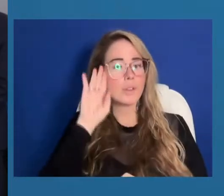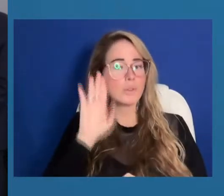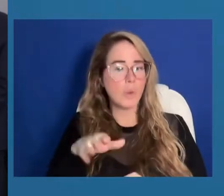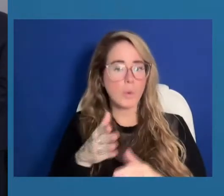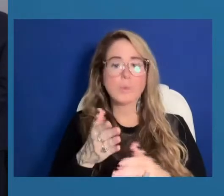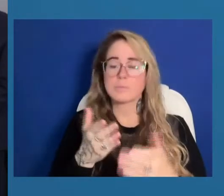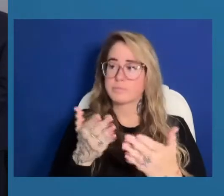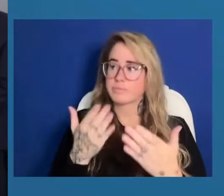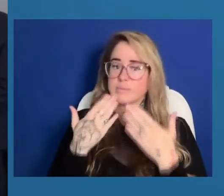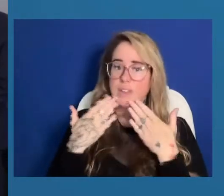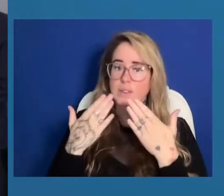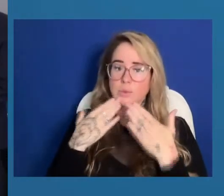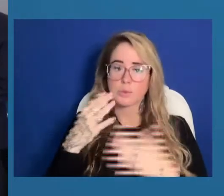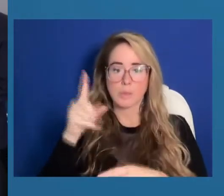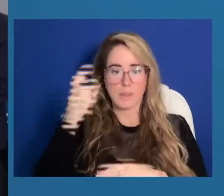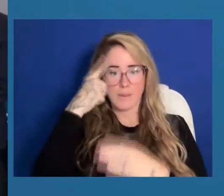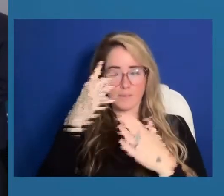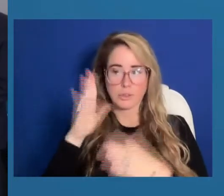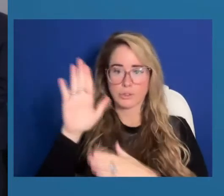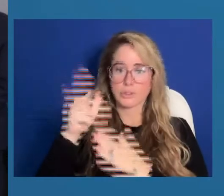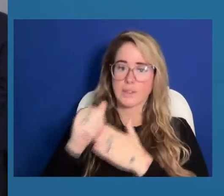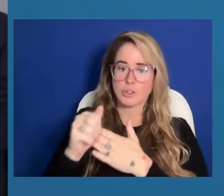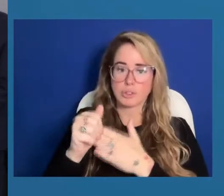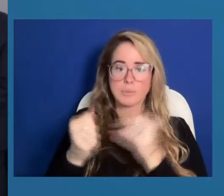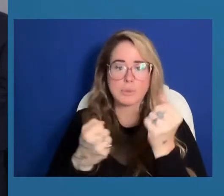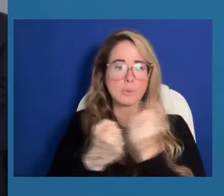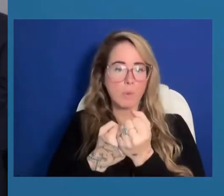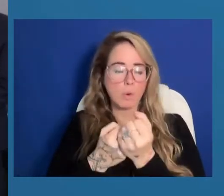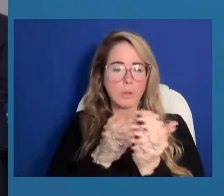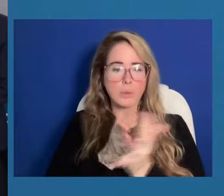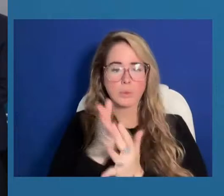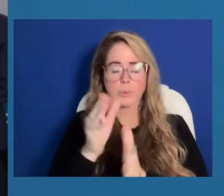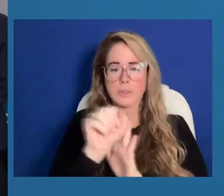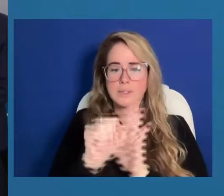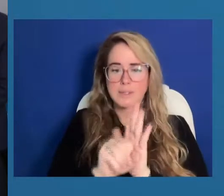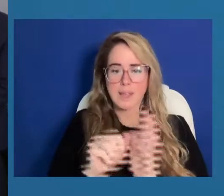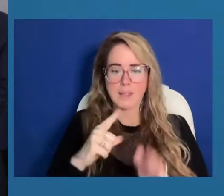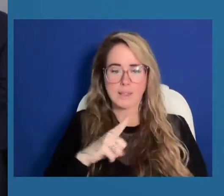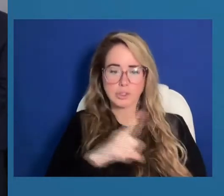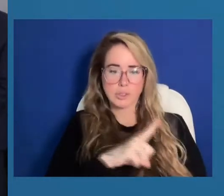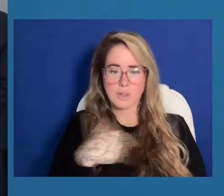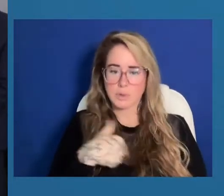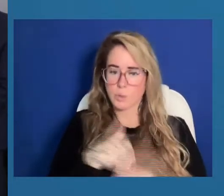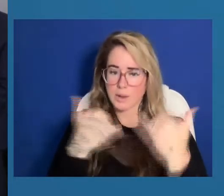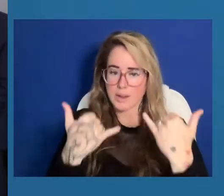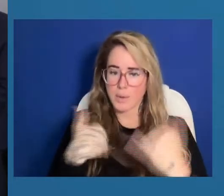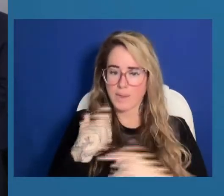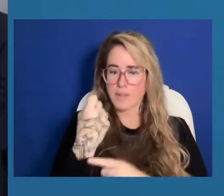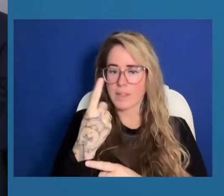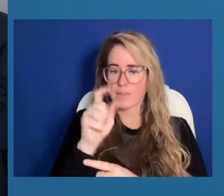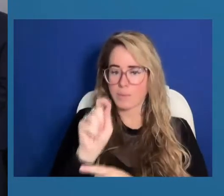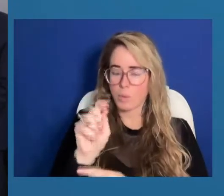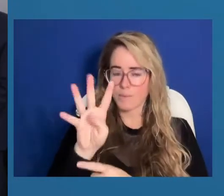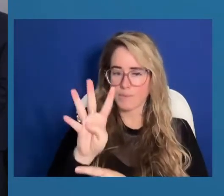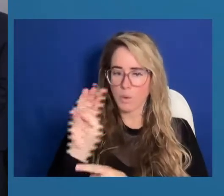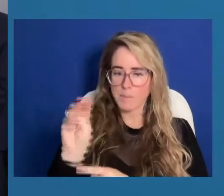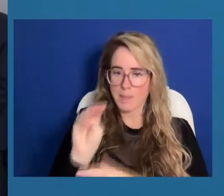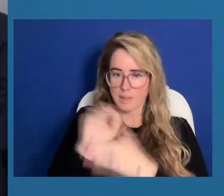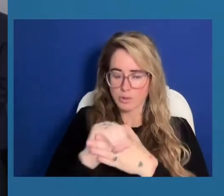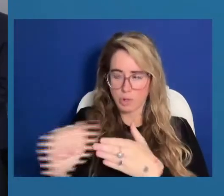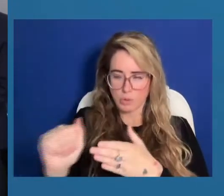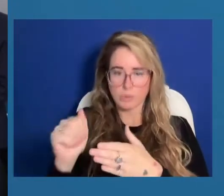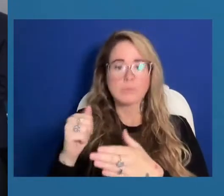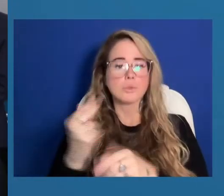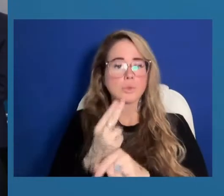of Governor Hochul and supported by the state legislature, we have $11.4 million to modernize our